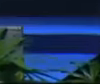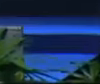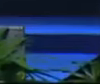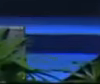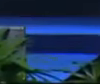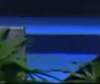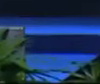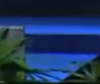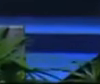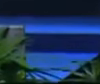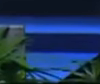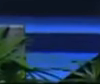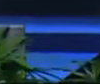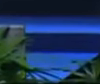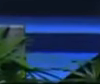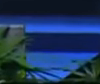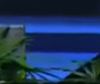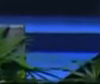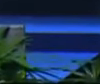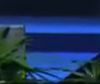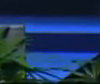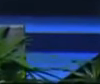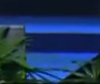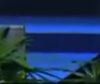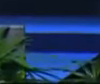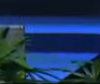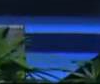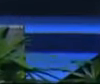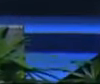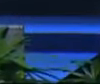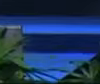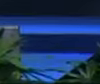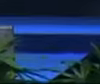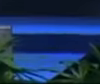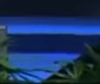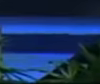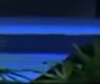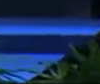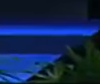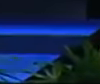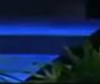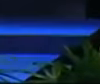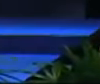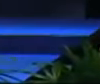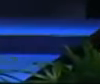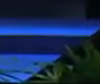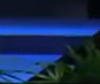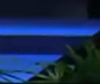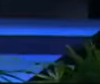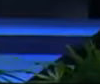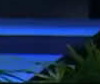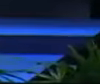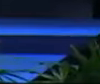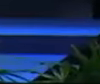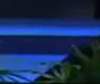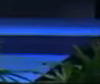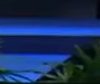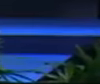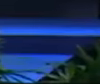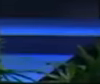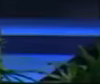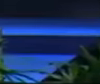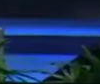out carelessly like this. You only saw them once in a while. But if for any reason you collided with one, that would be the end of